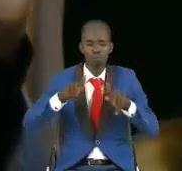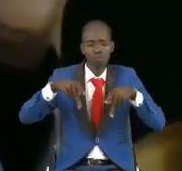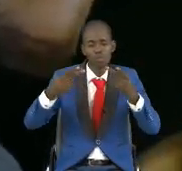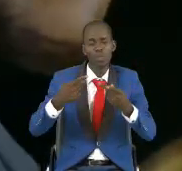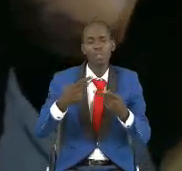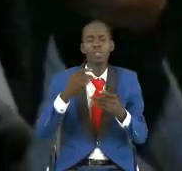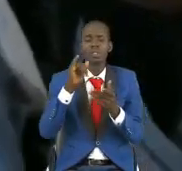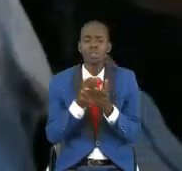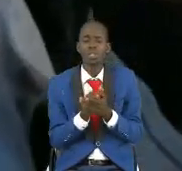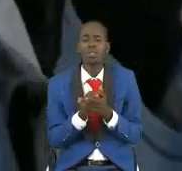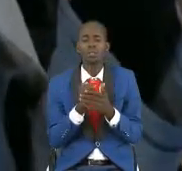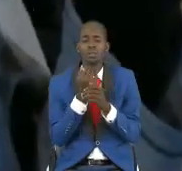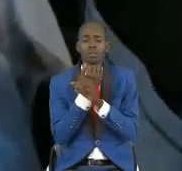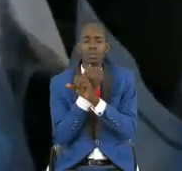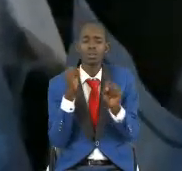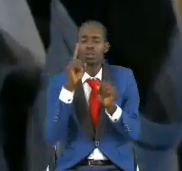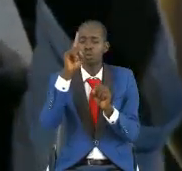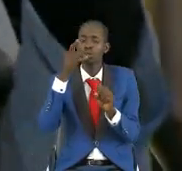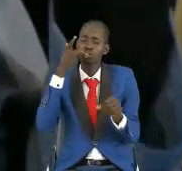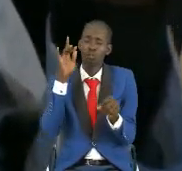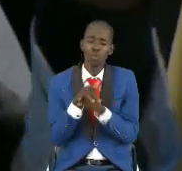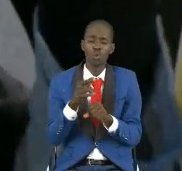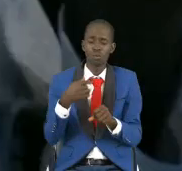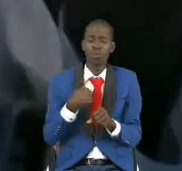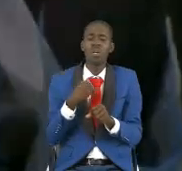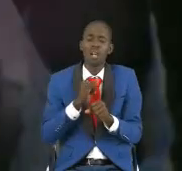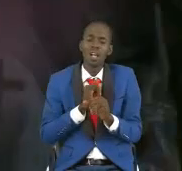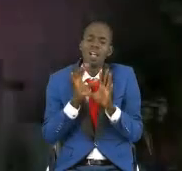redemption that is precious, I receive that now.